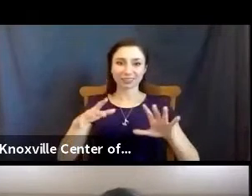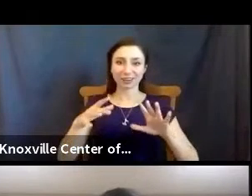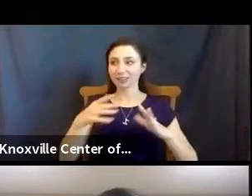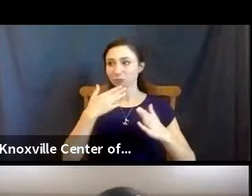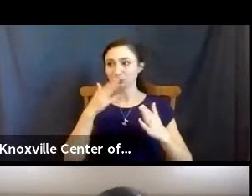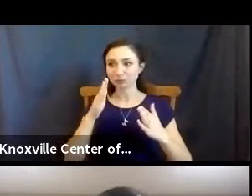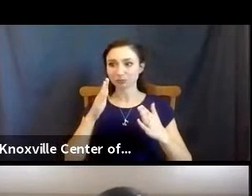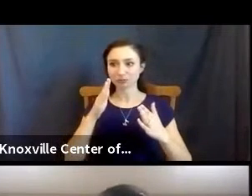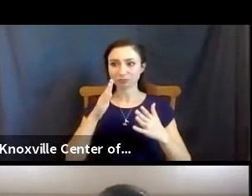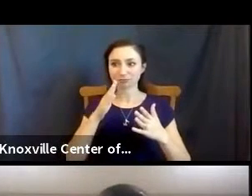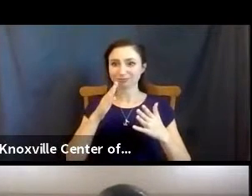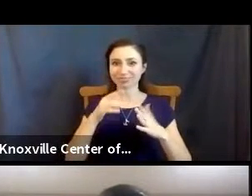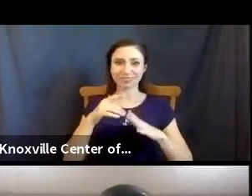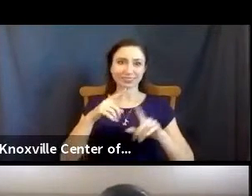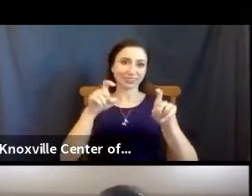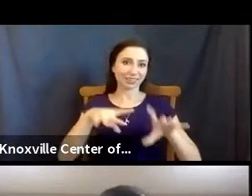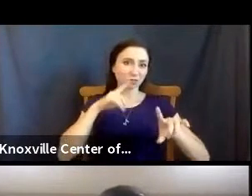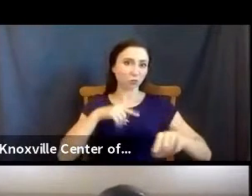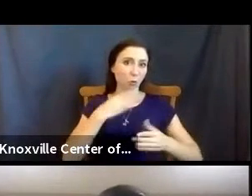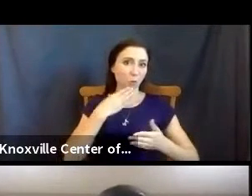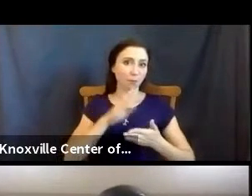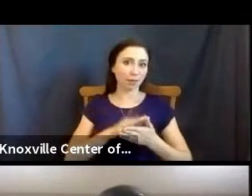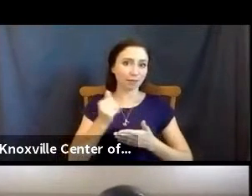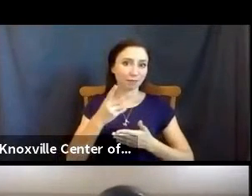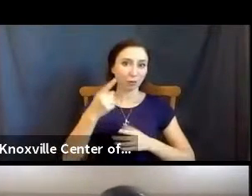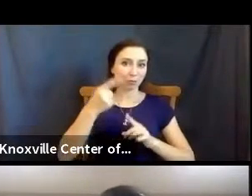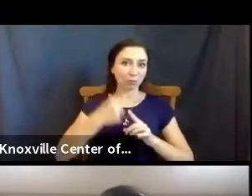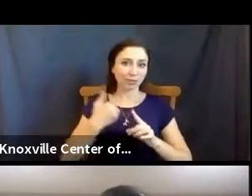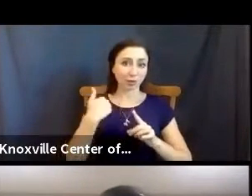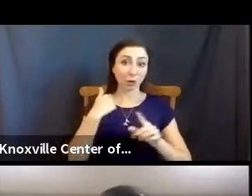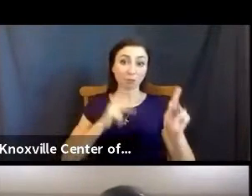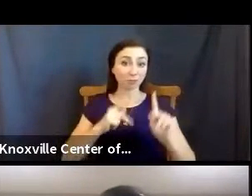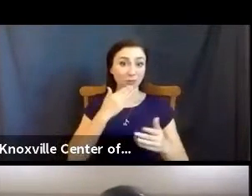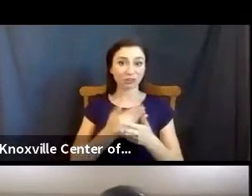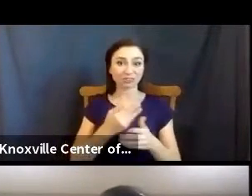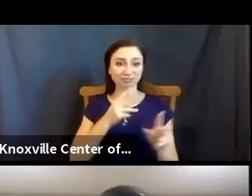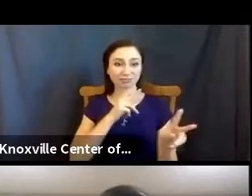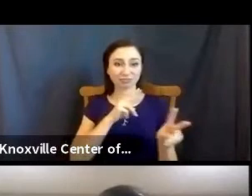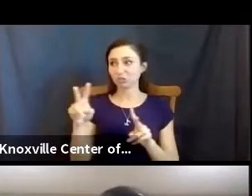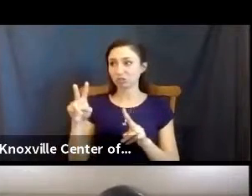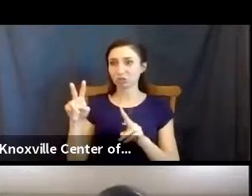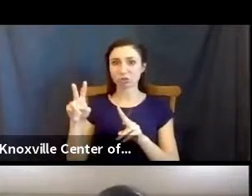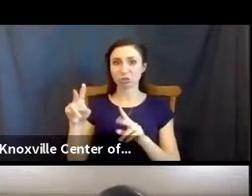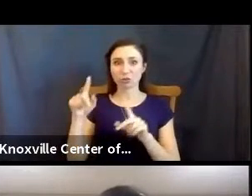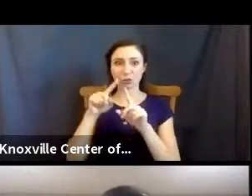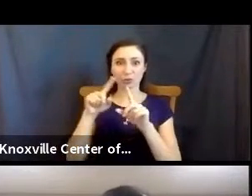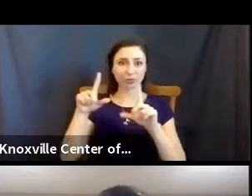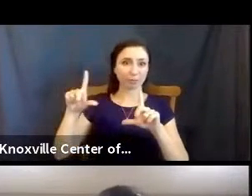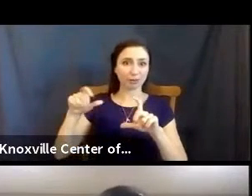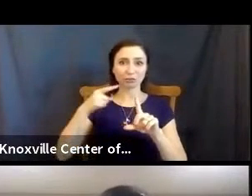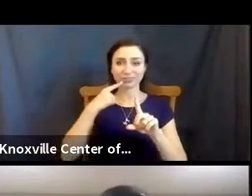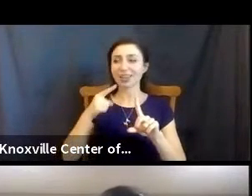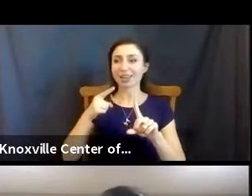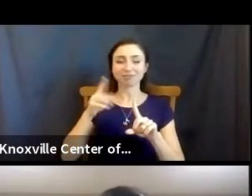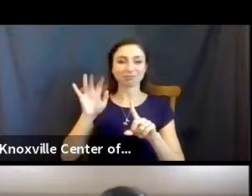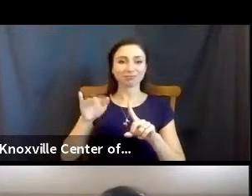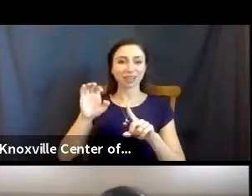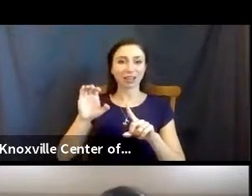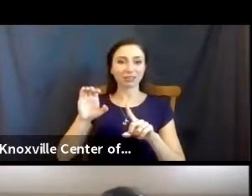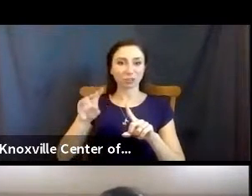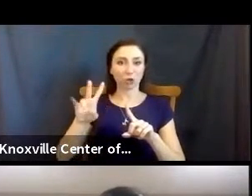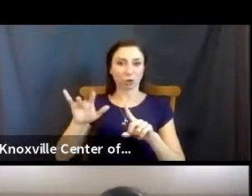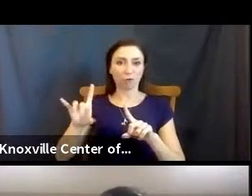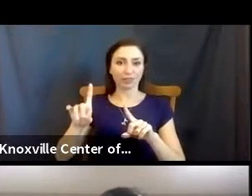ago, people were getting very good at just looking at the scan and saying that's COVID, and then 6 days later they'd get the result and it would be